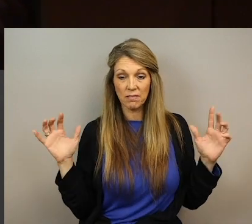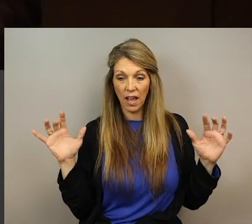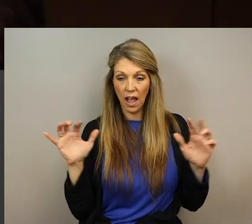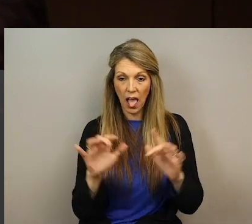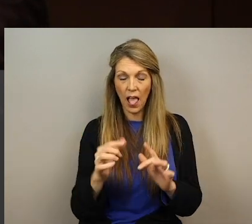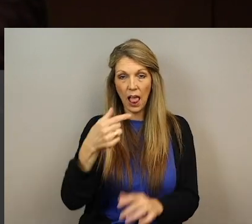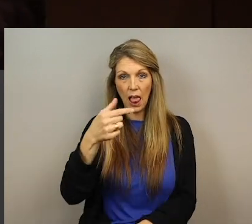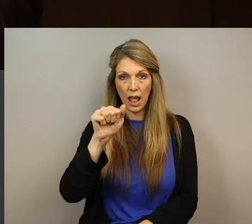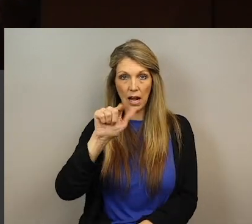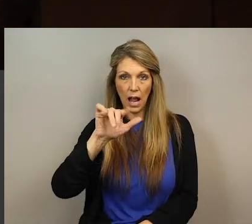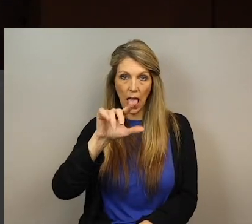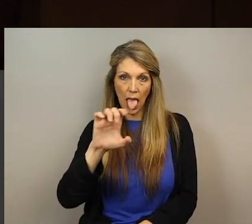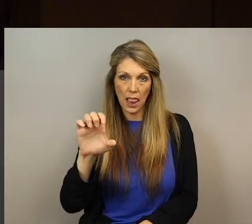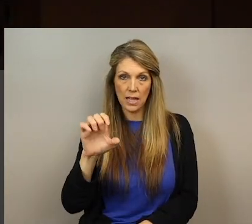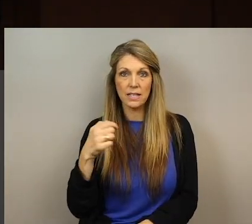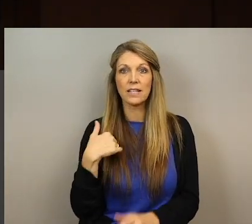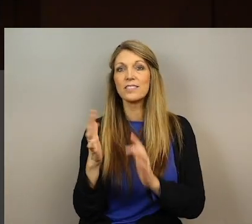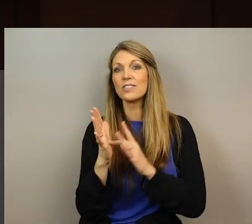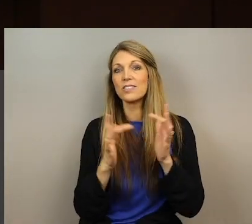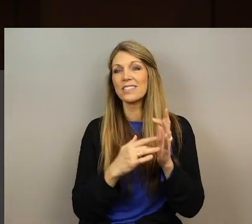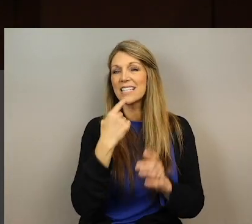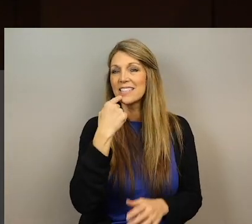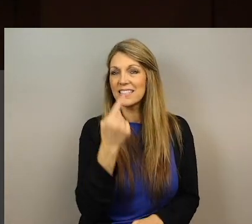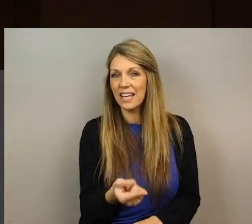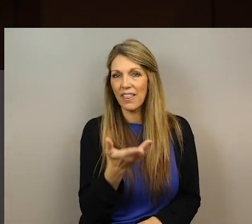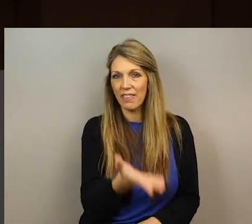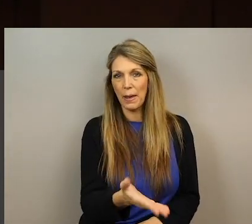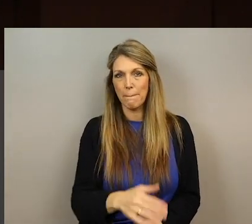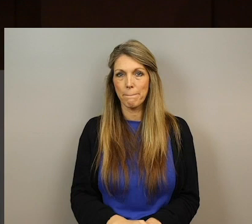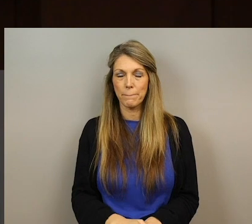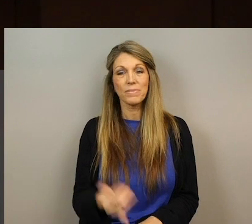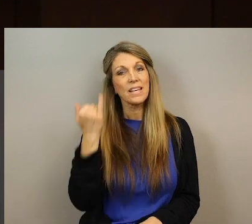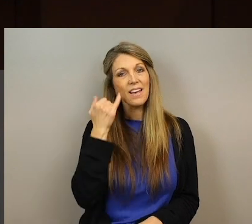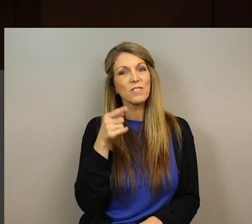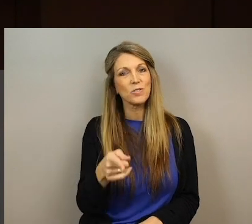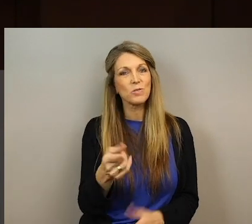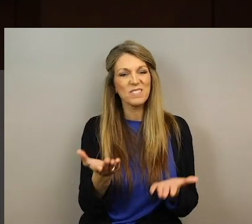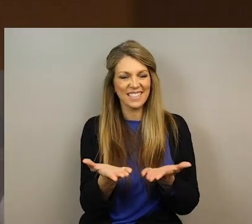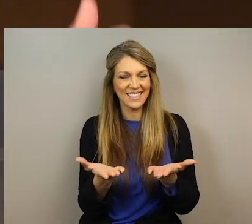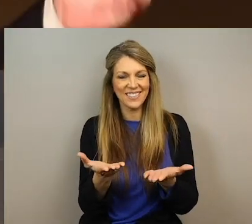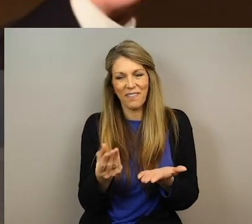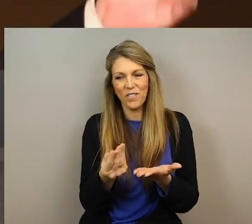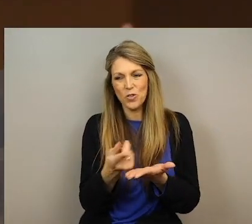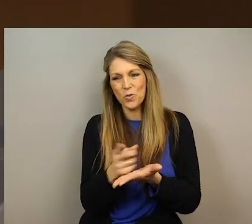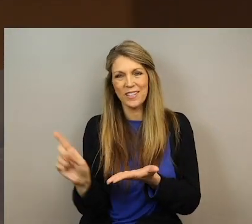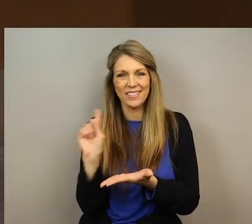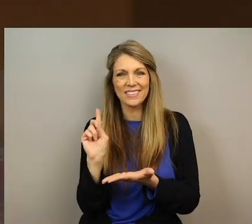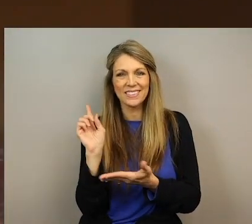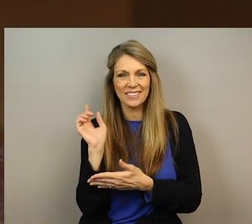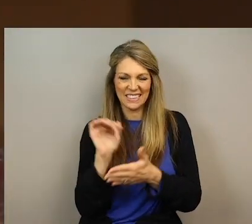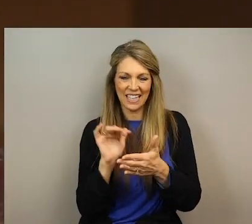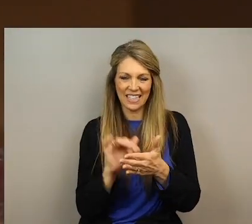in Galilee, Jesus said to them. If you've been with us the last couple of weeks, you know that earlier in